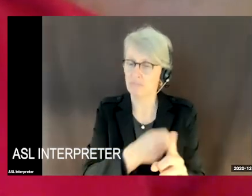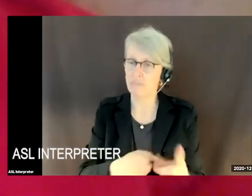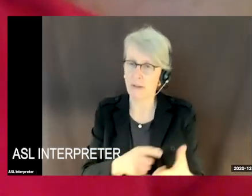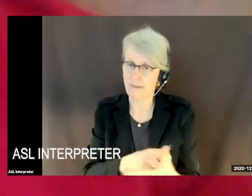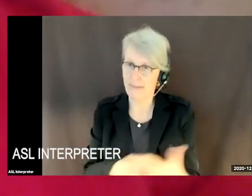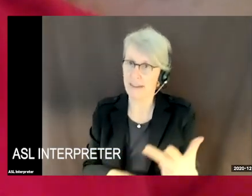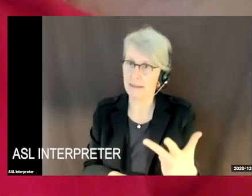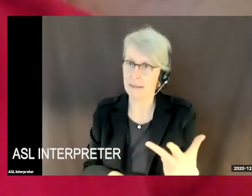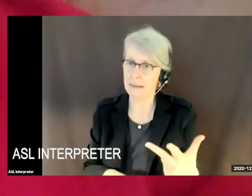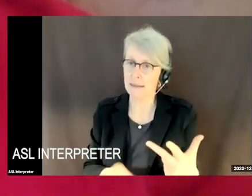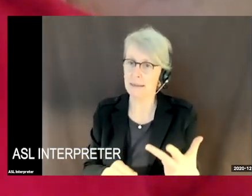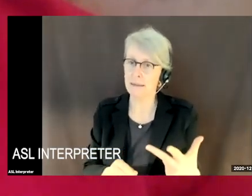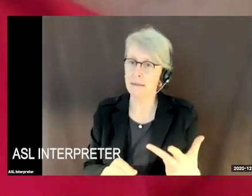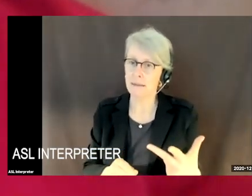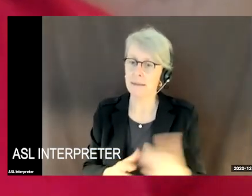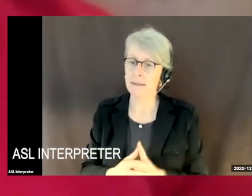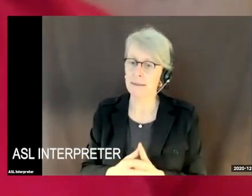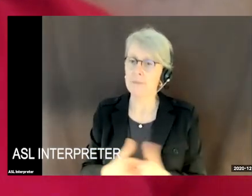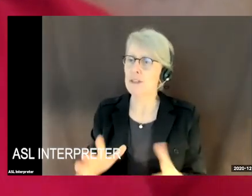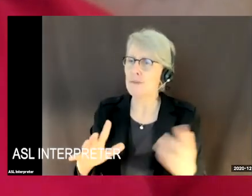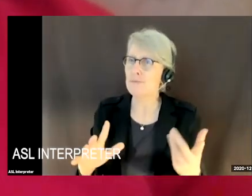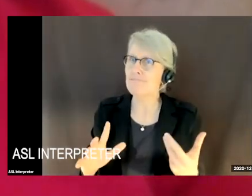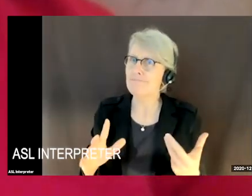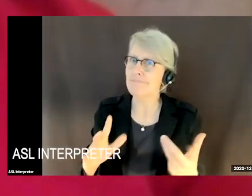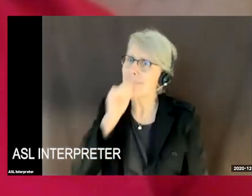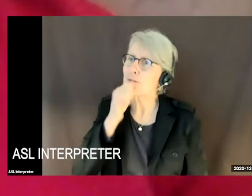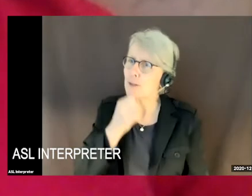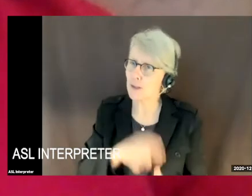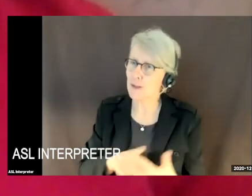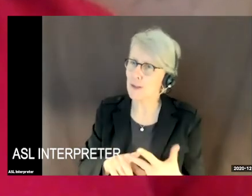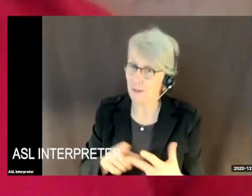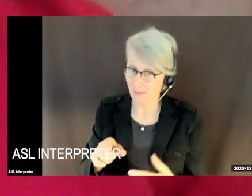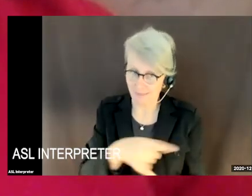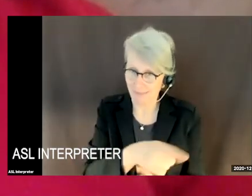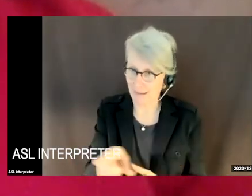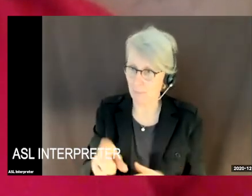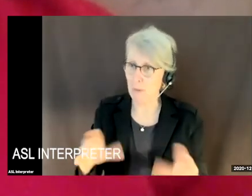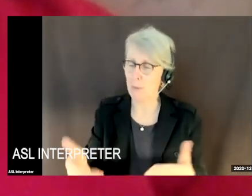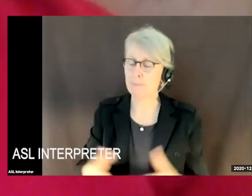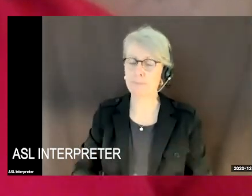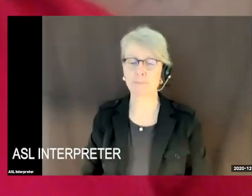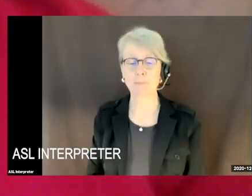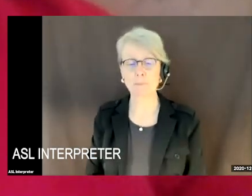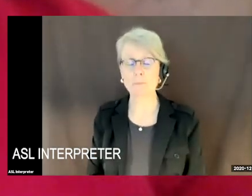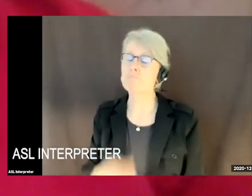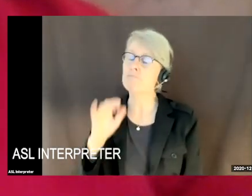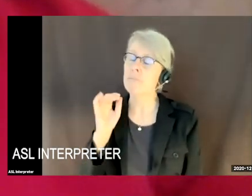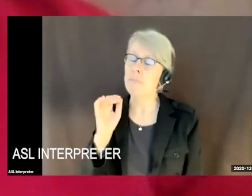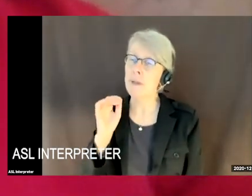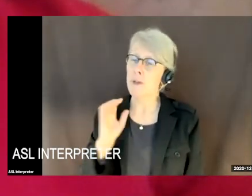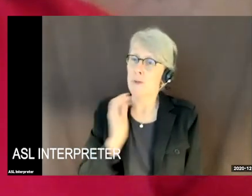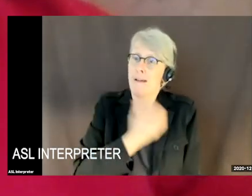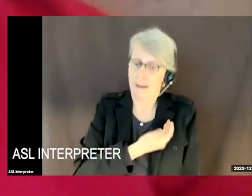elements that they want to tackle, right? So I guess what I'm wondering, what approach you